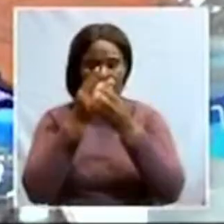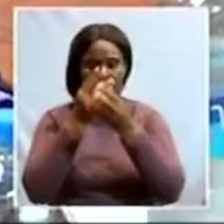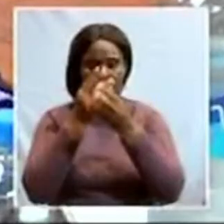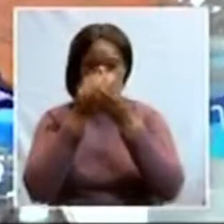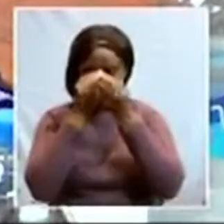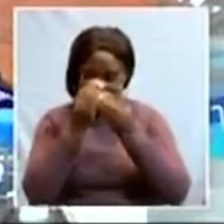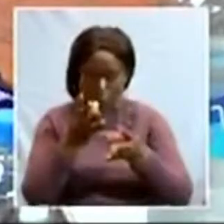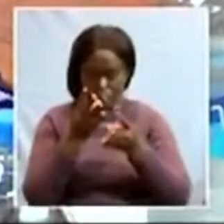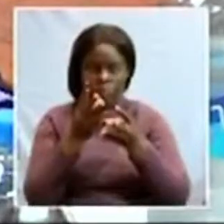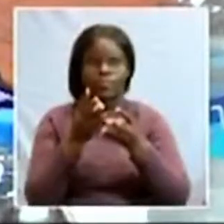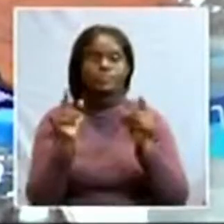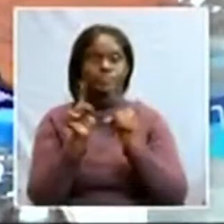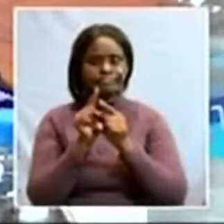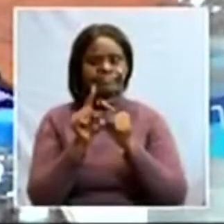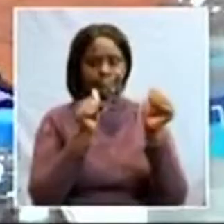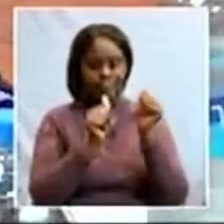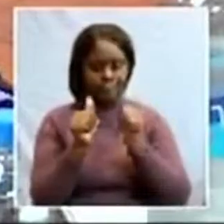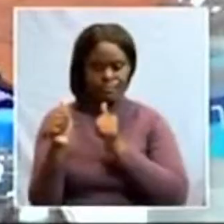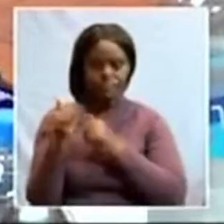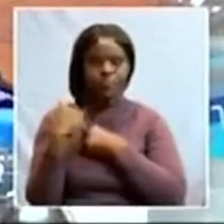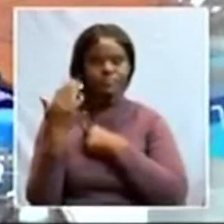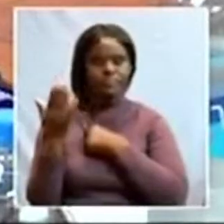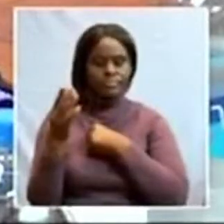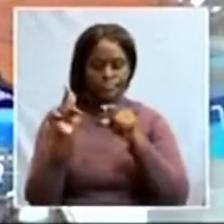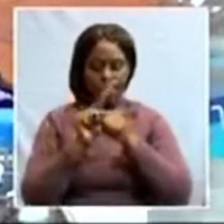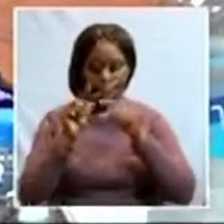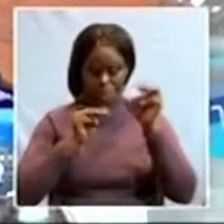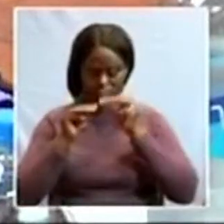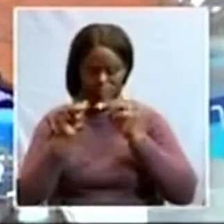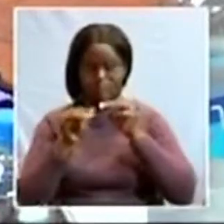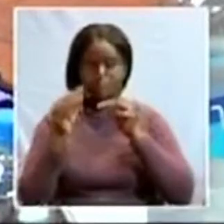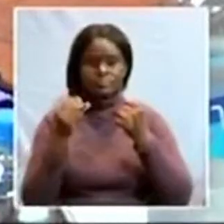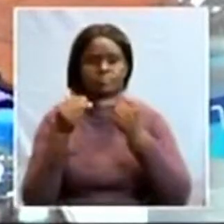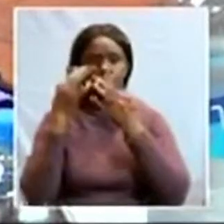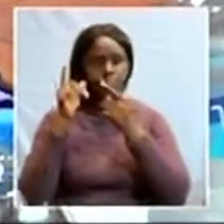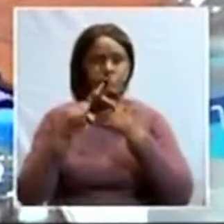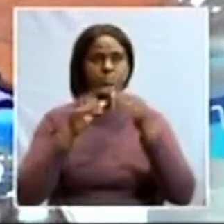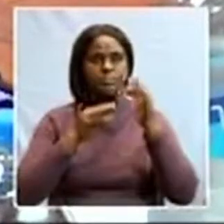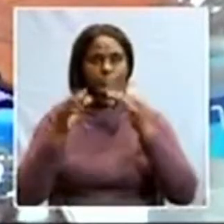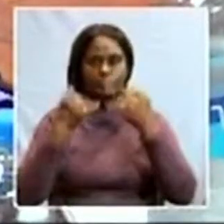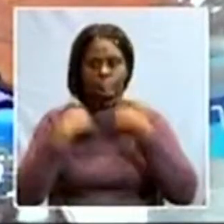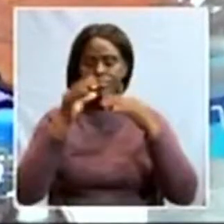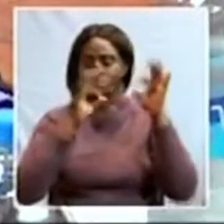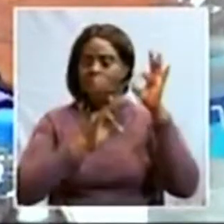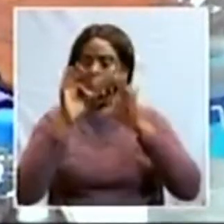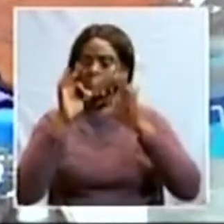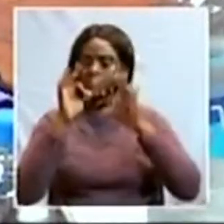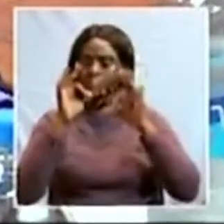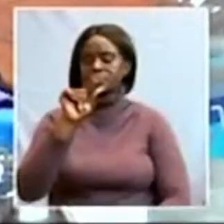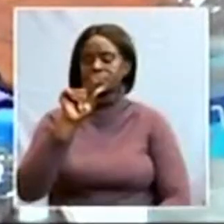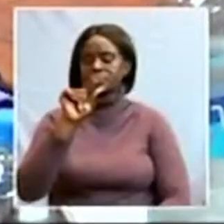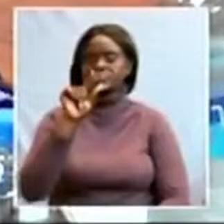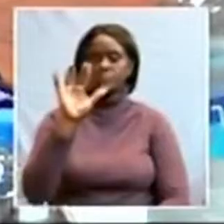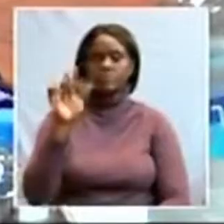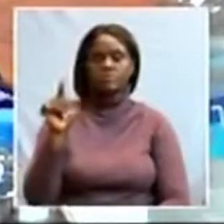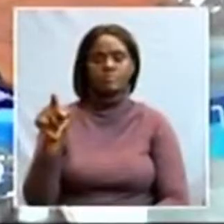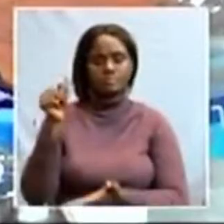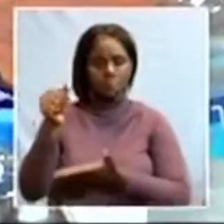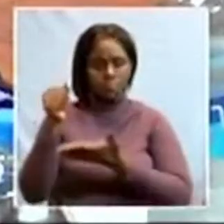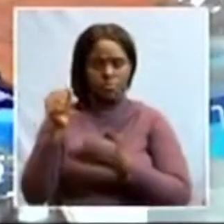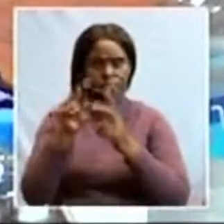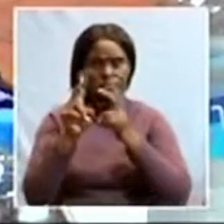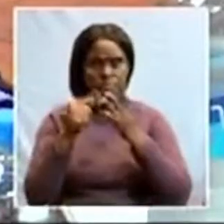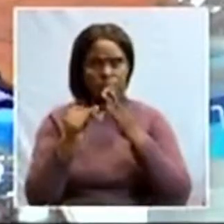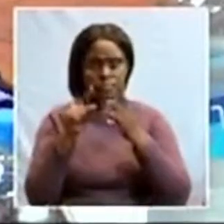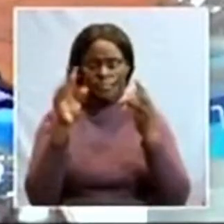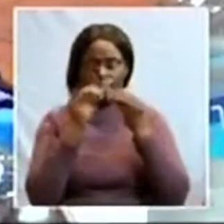compliance. Action taken. Management wishes to state that it has adjusted the 2025 budget so that